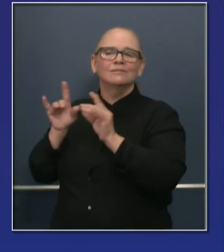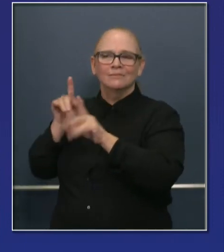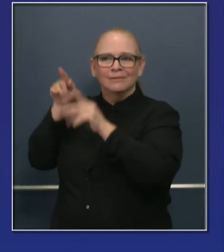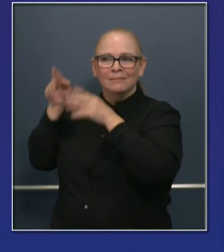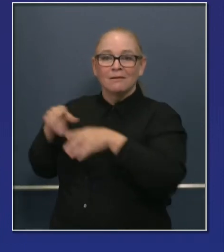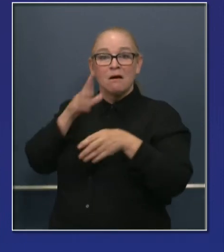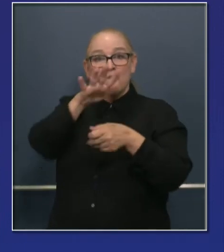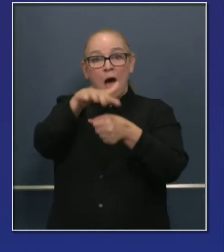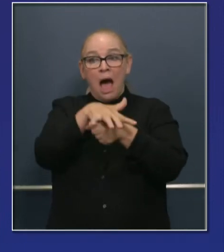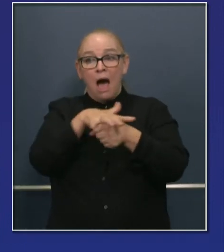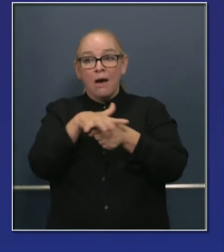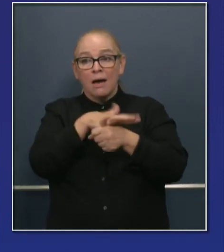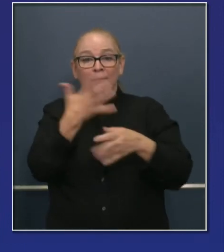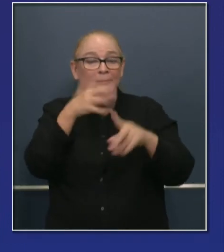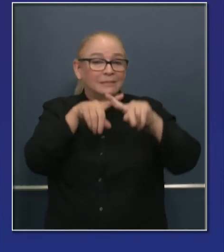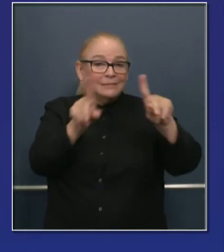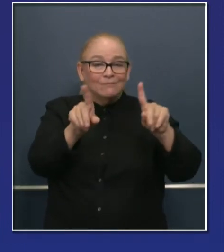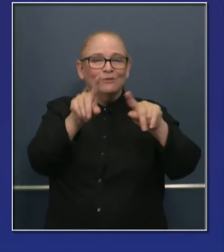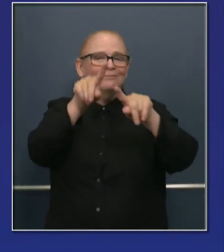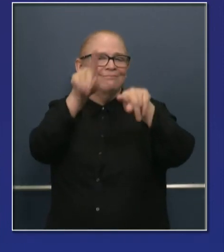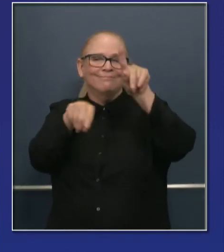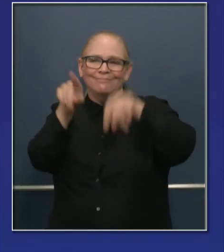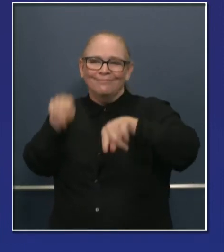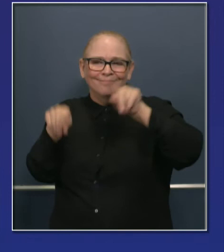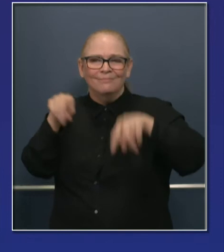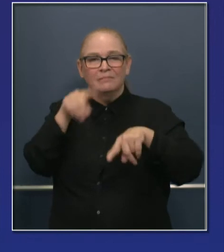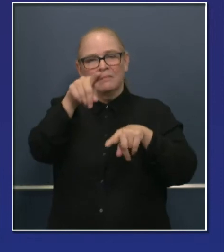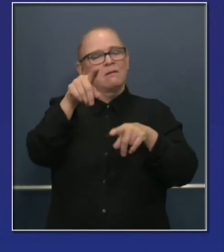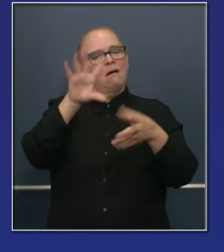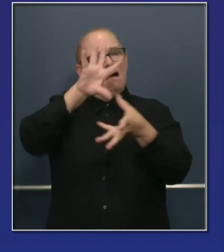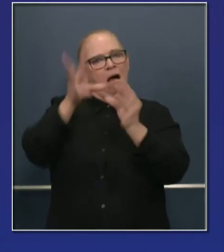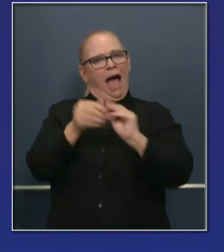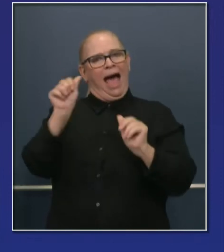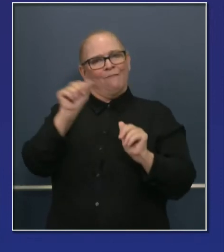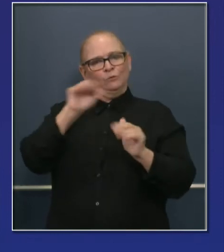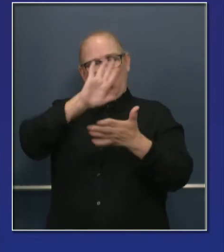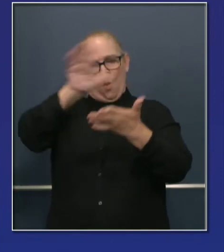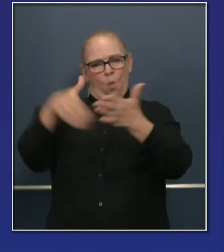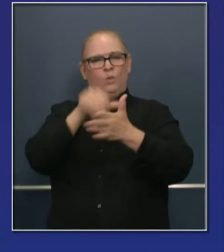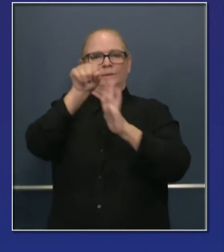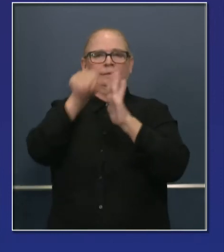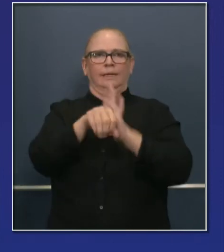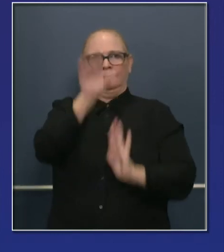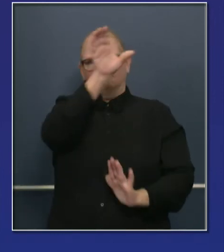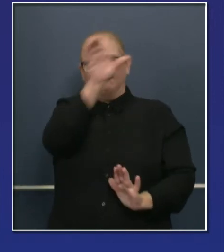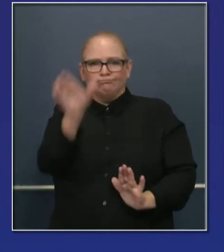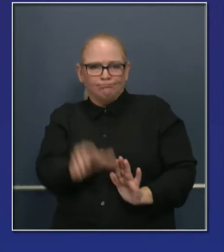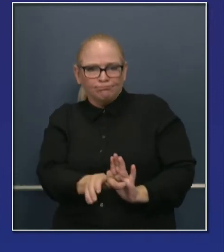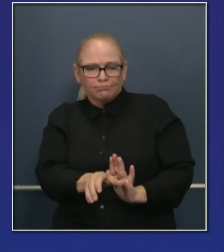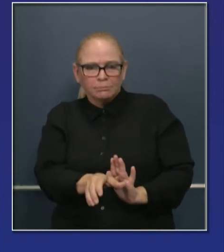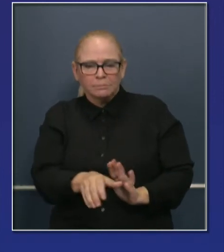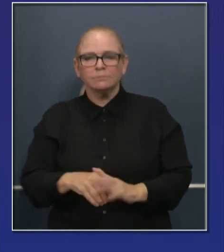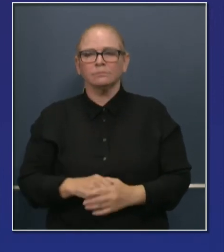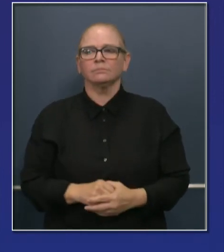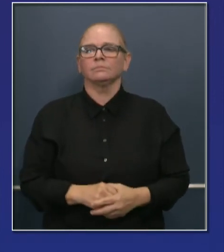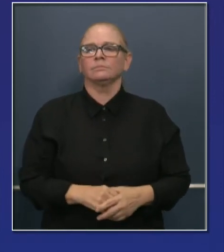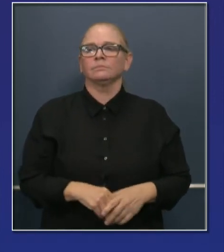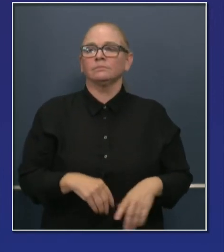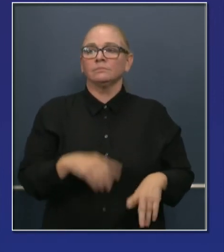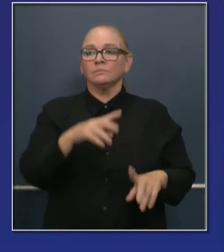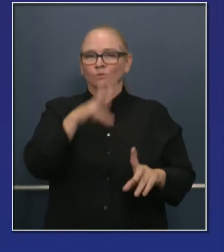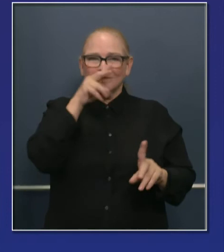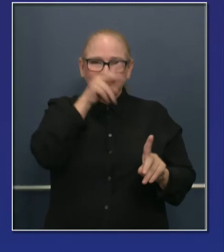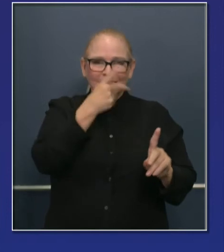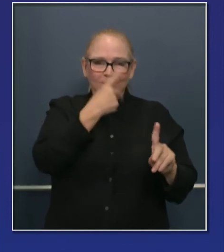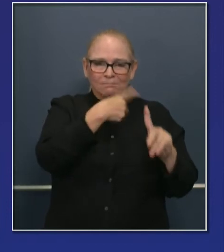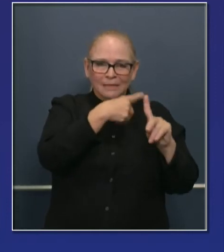particular county, a particular part of the state, but the overall trend, both, again, positivity rates,